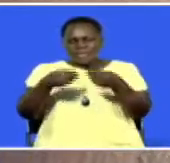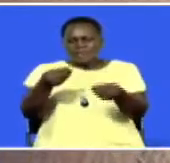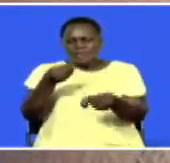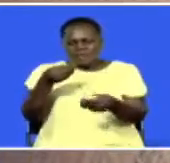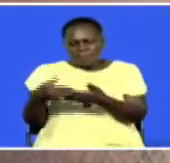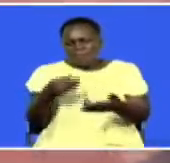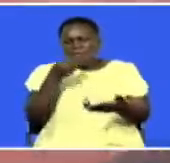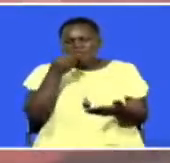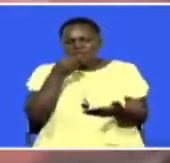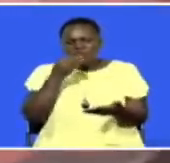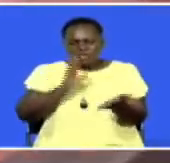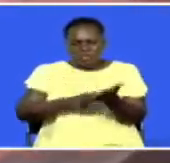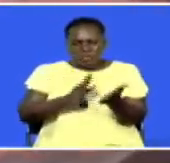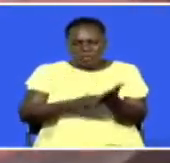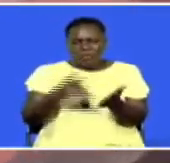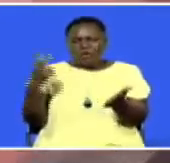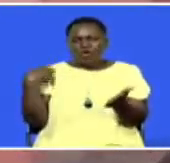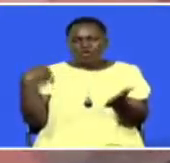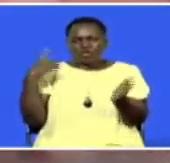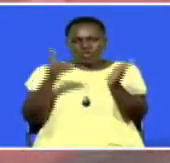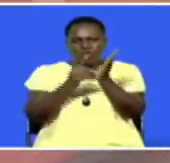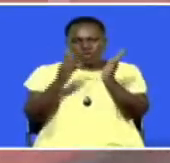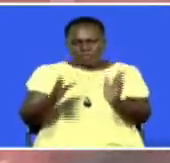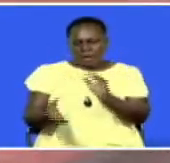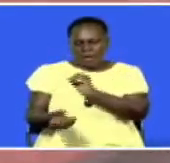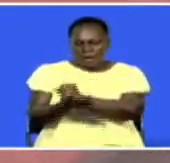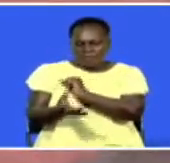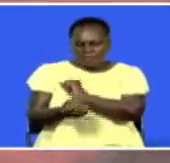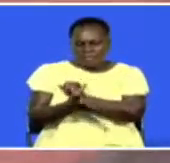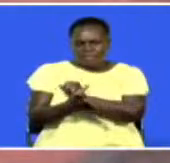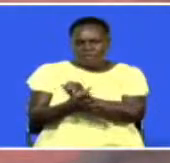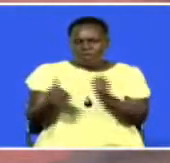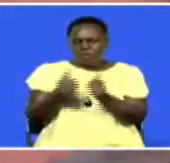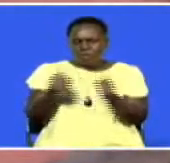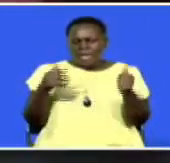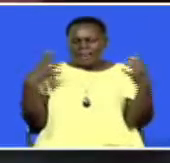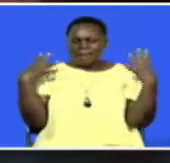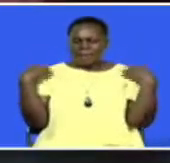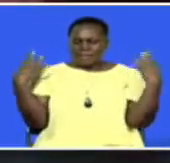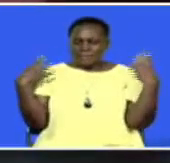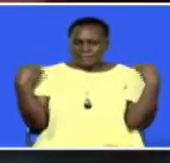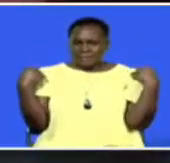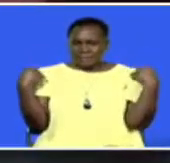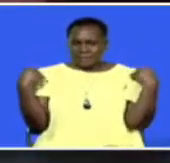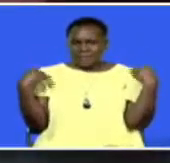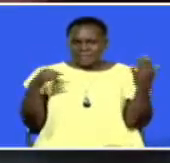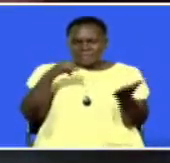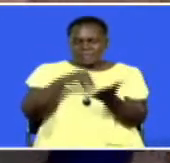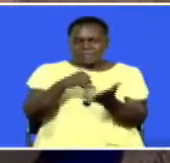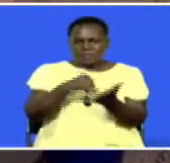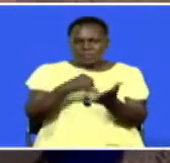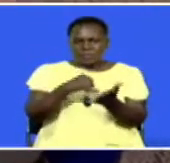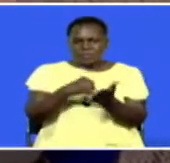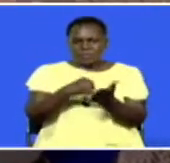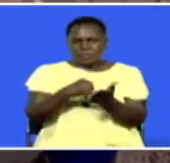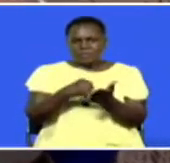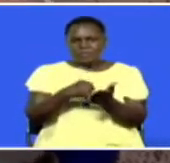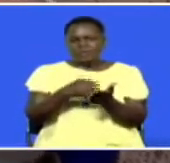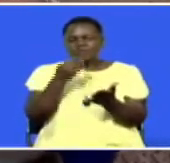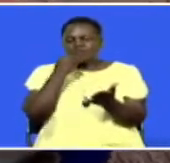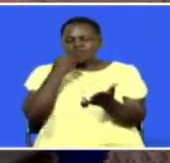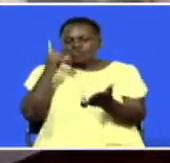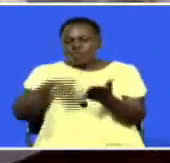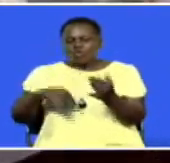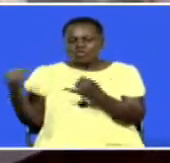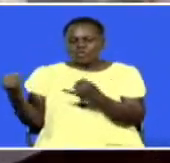it's recommended that you consult a doctor for advice on proper weaning practices. This includes guidance on what foods to